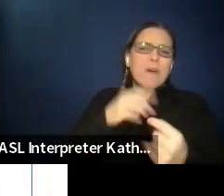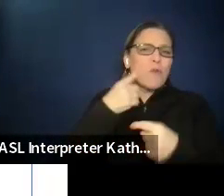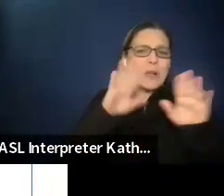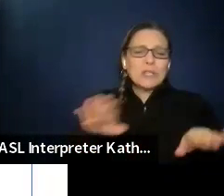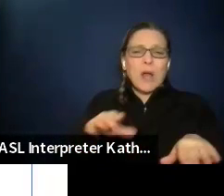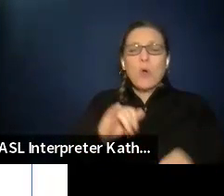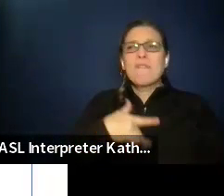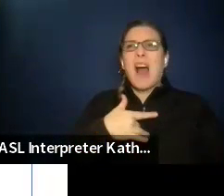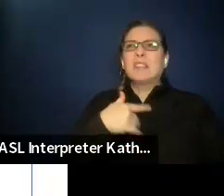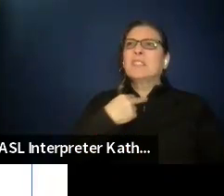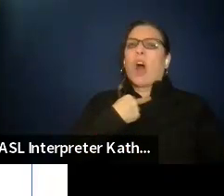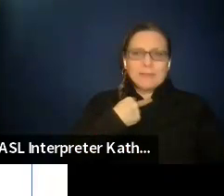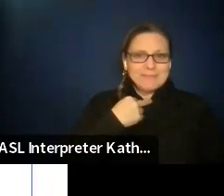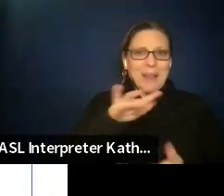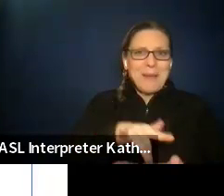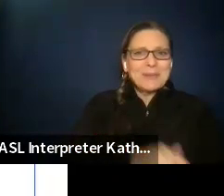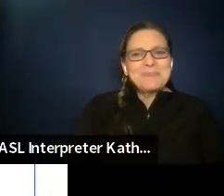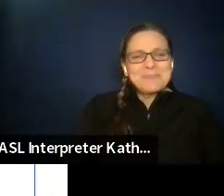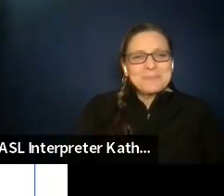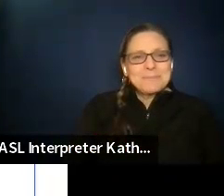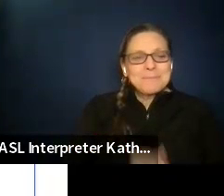stuck in the middle. Next.